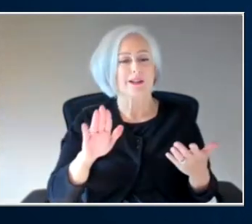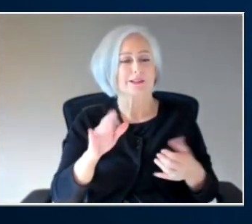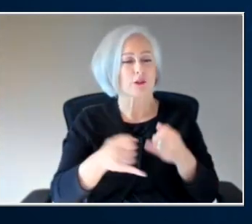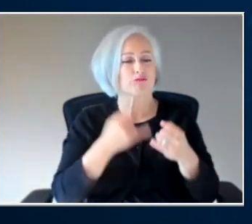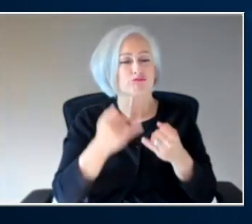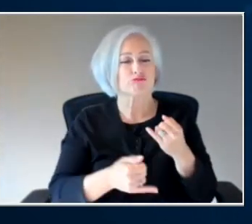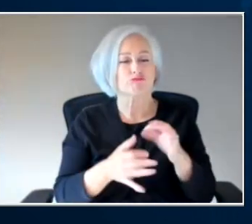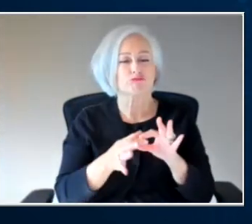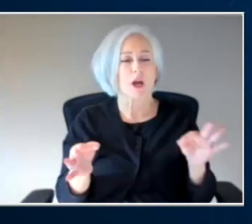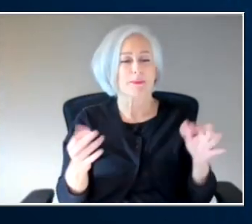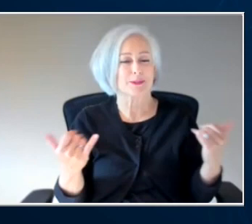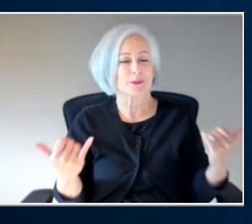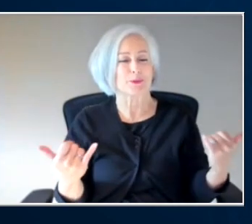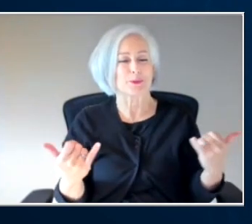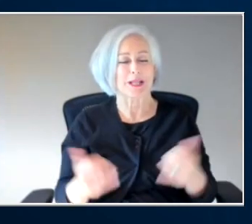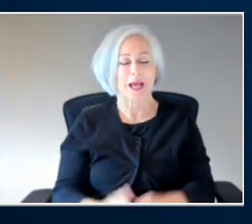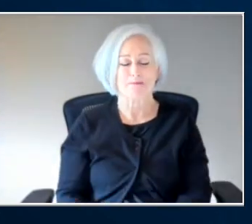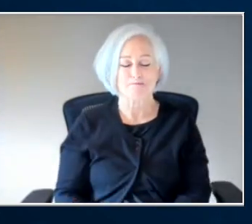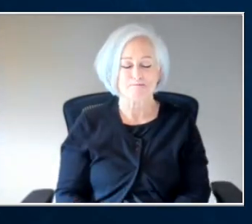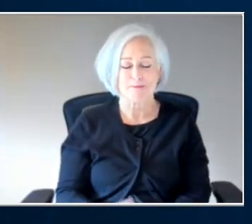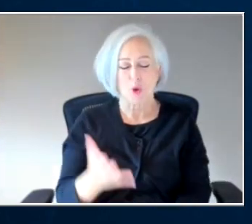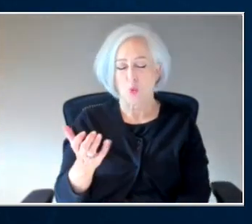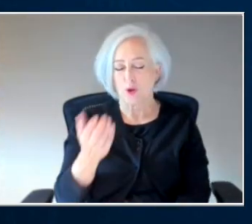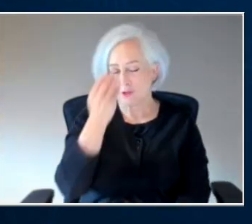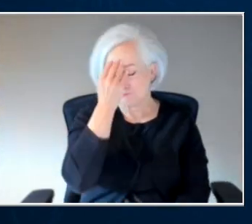What do you want parents to really know?